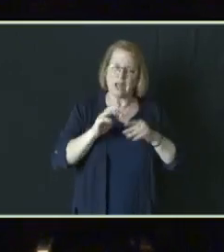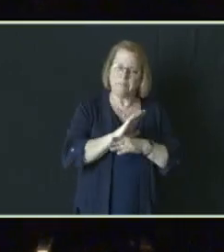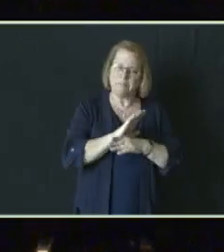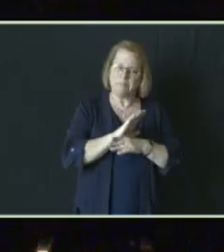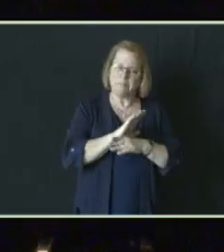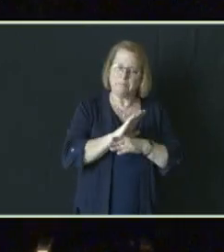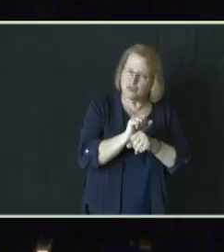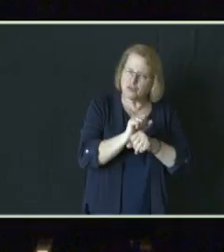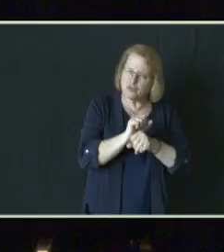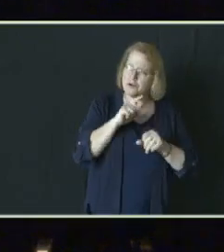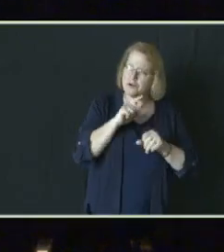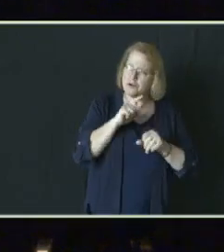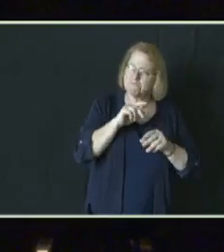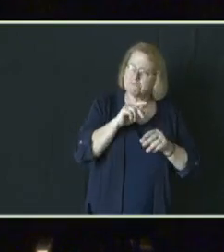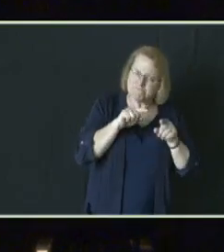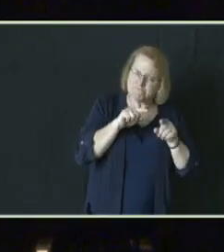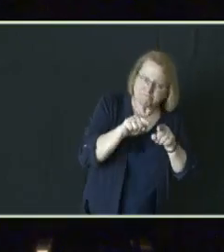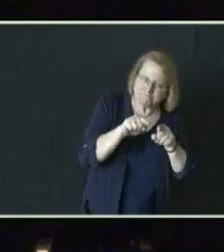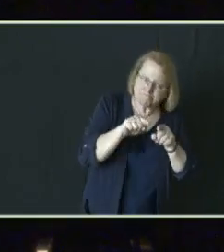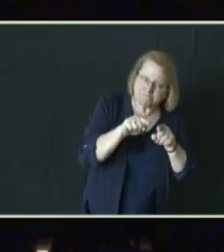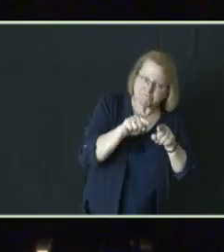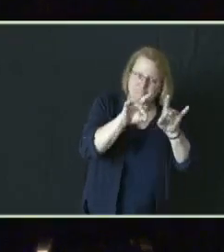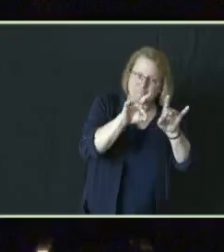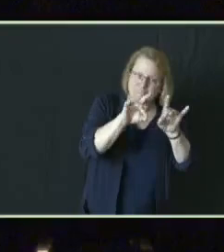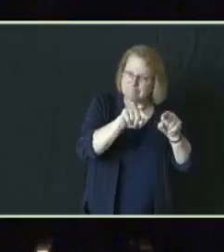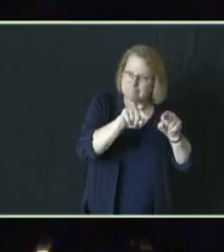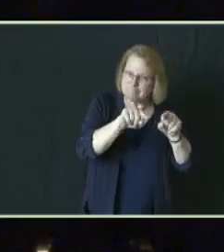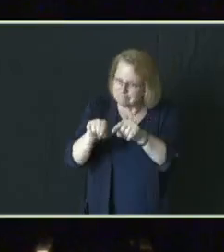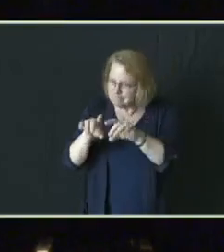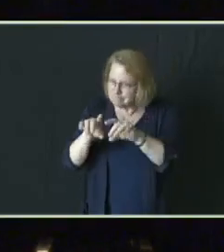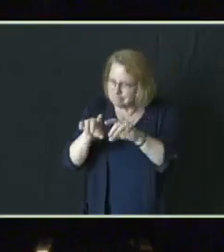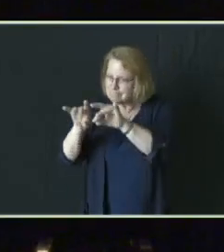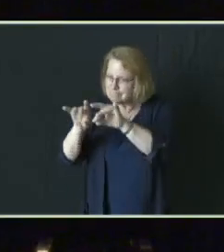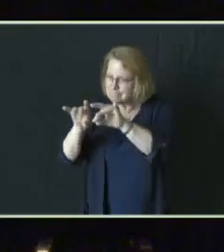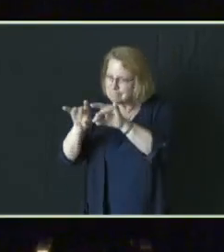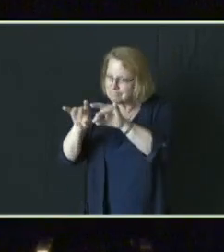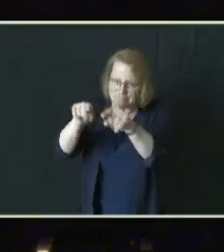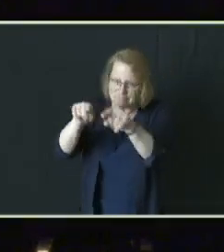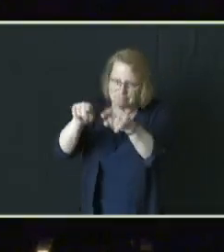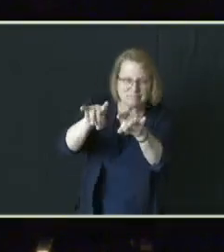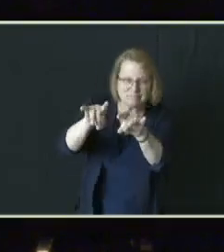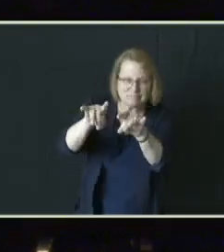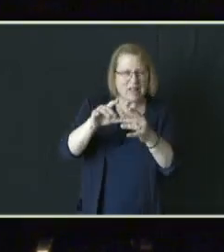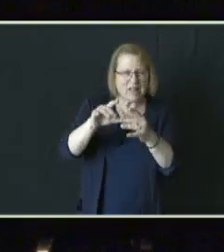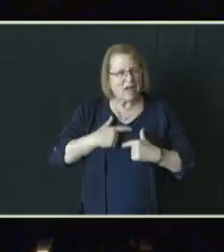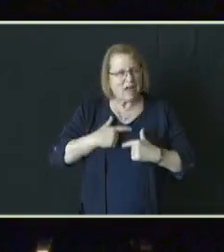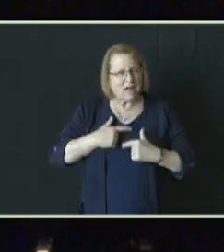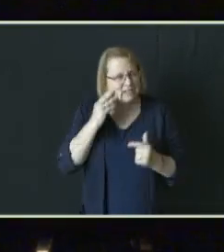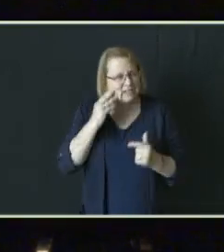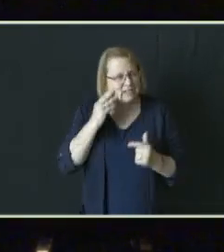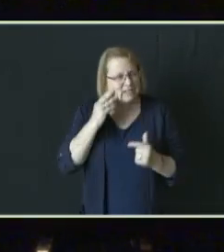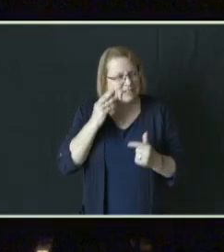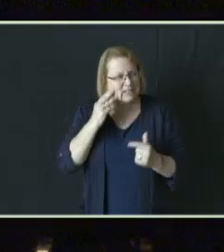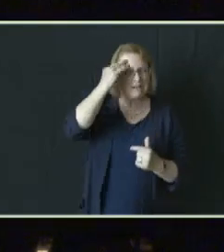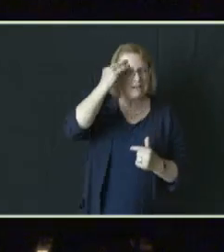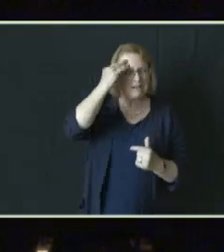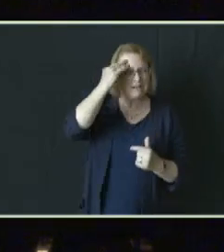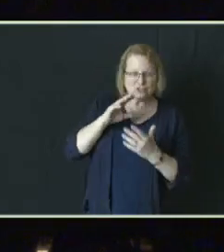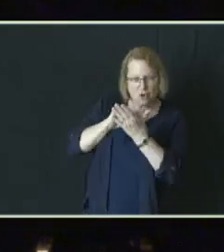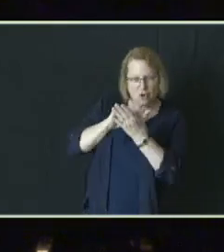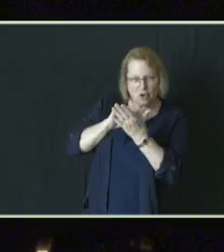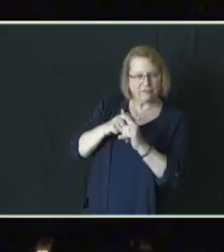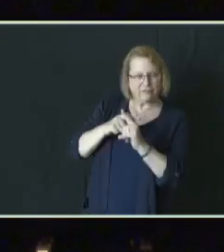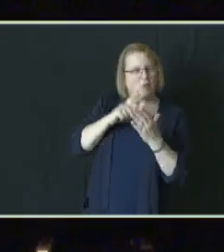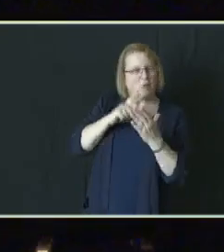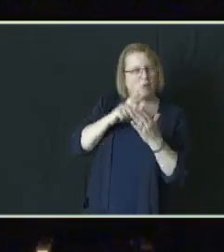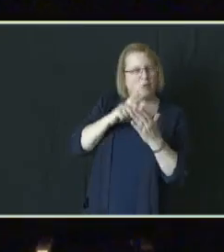to acquire knowledge, life experiences, and acquaint oneself with the unknown. For example, during my career at